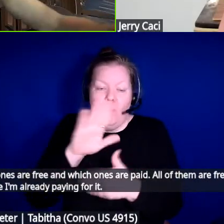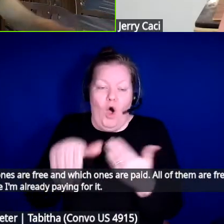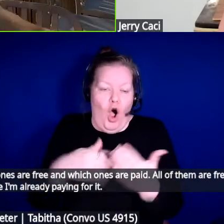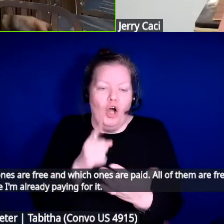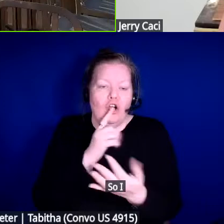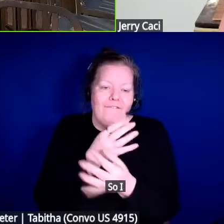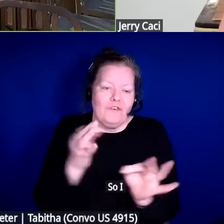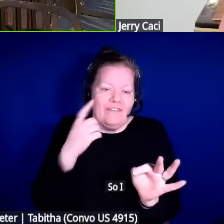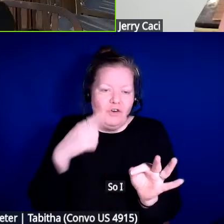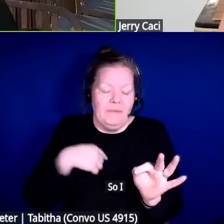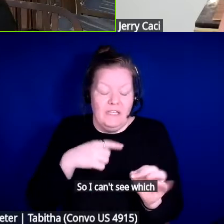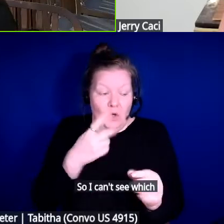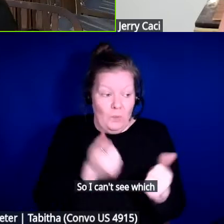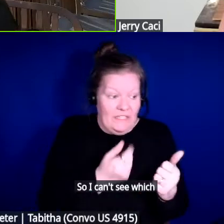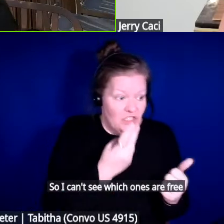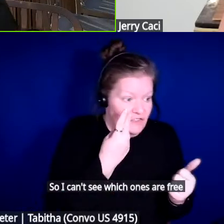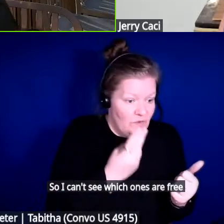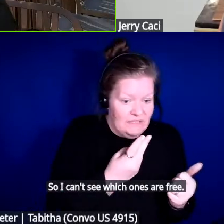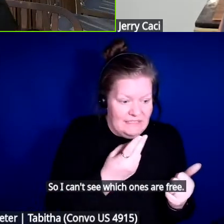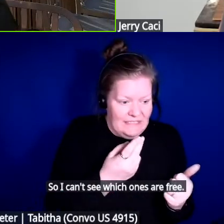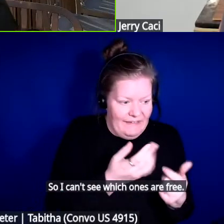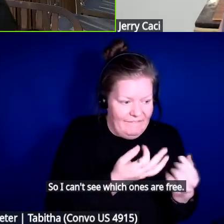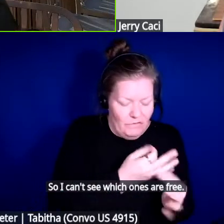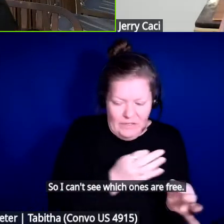So I can't see which ones are free.